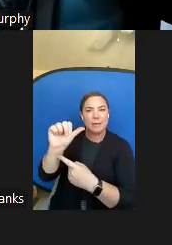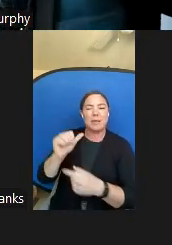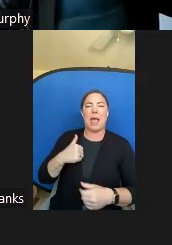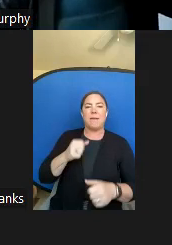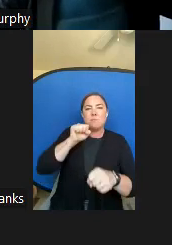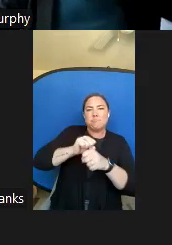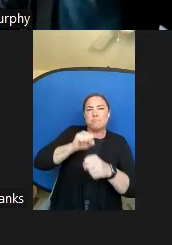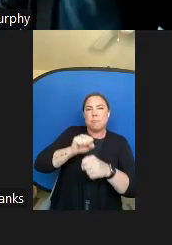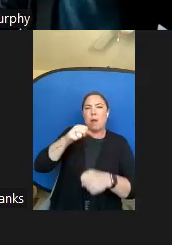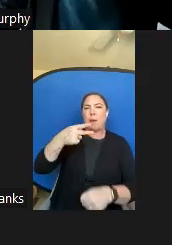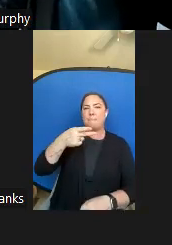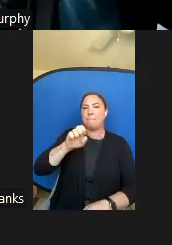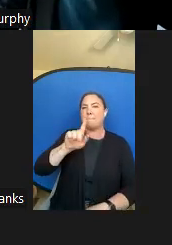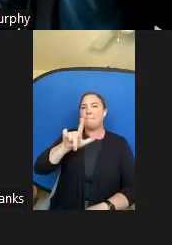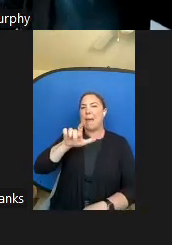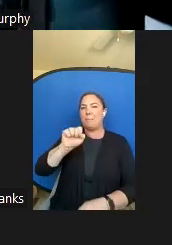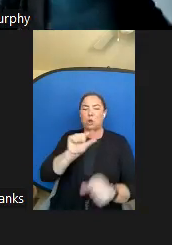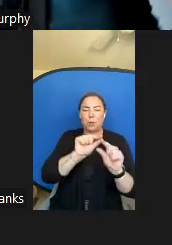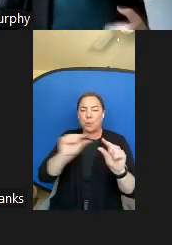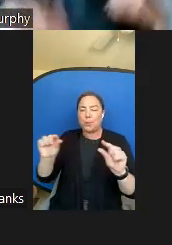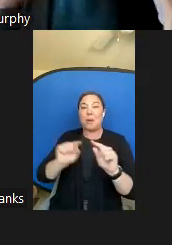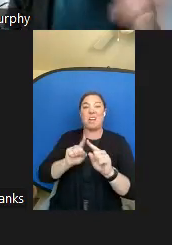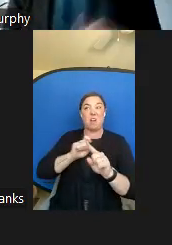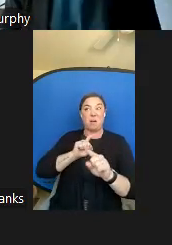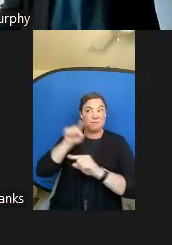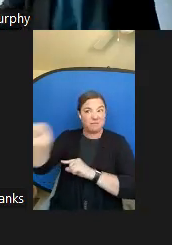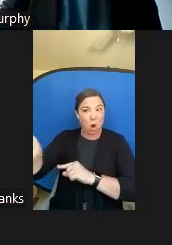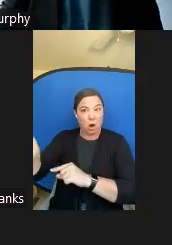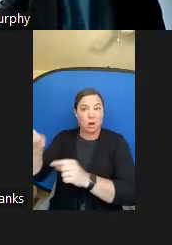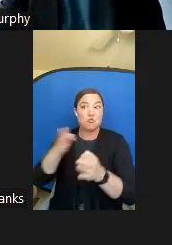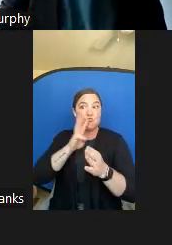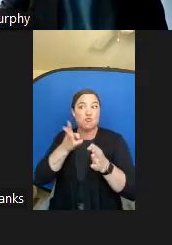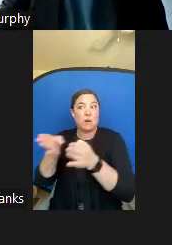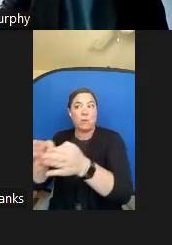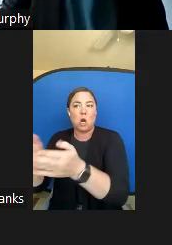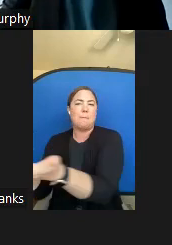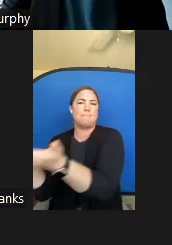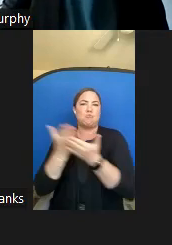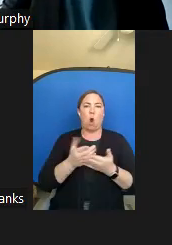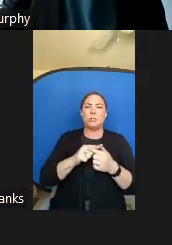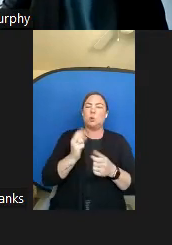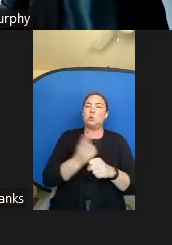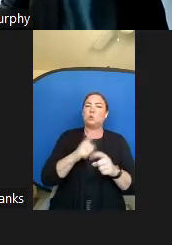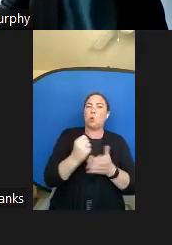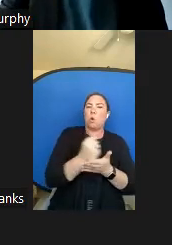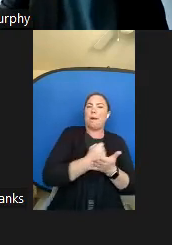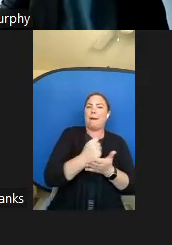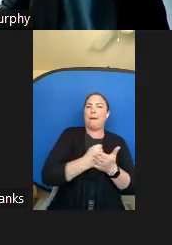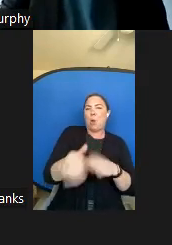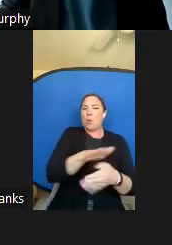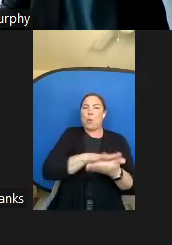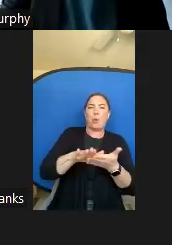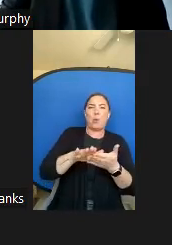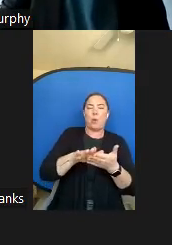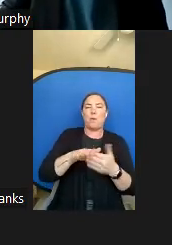river systems several kilometers down in the valley, brought up and being used as polishers. So this is a little river pebble, and as you can see,